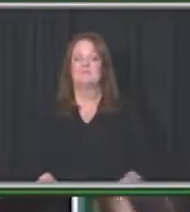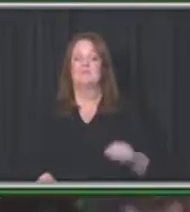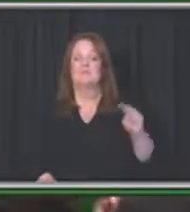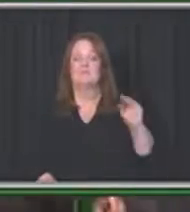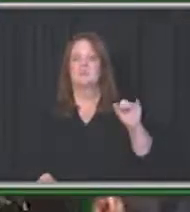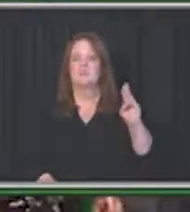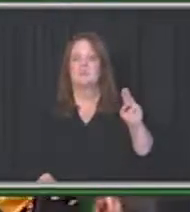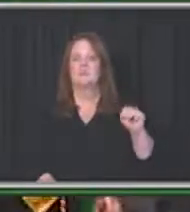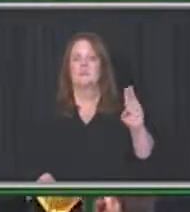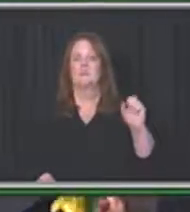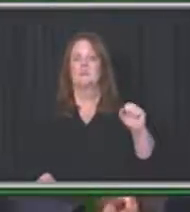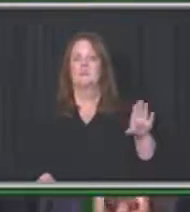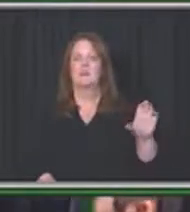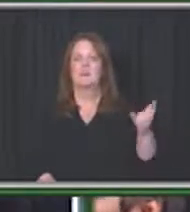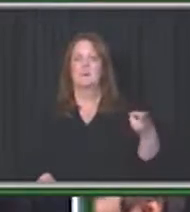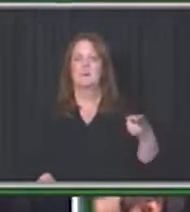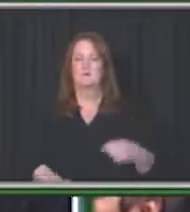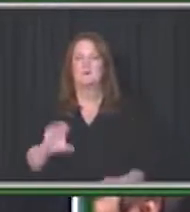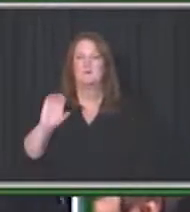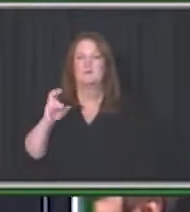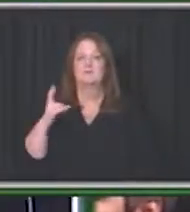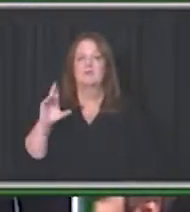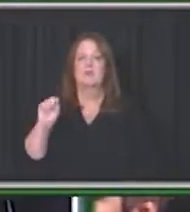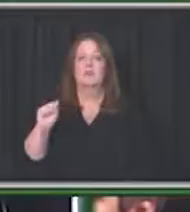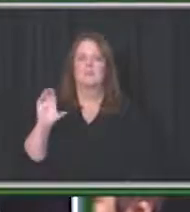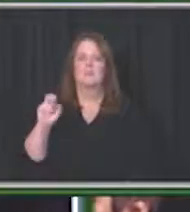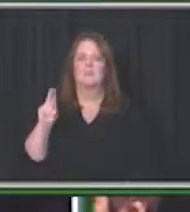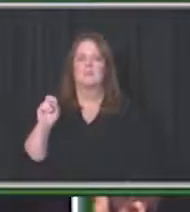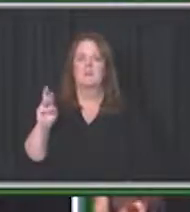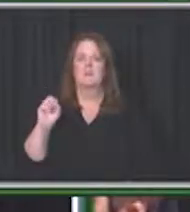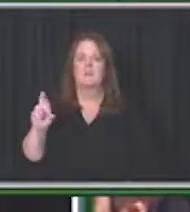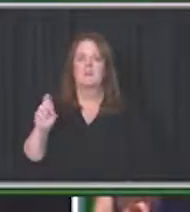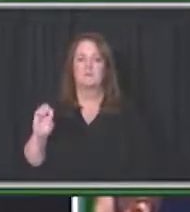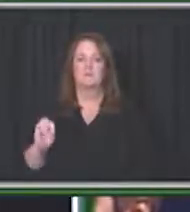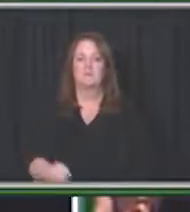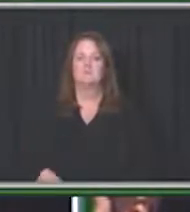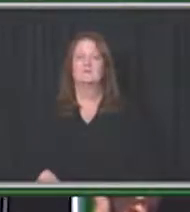Mimi Tao. Charles Connor Moore.